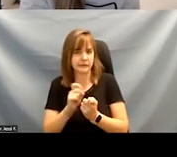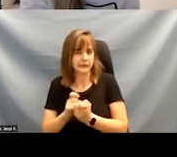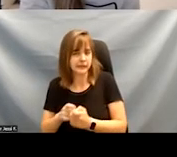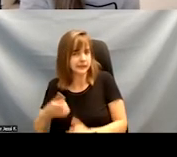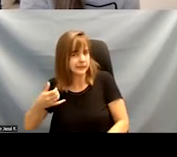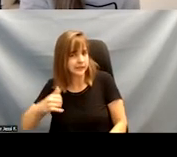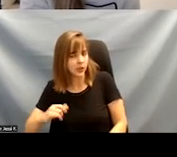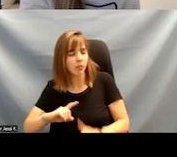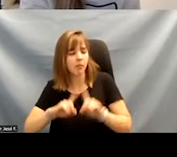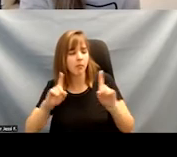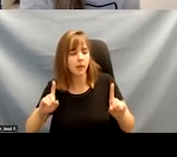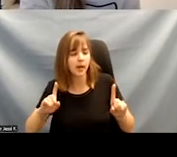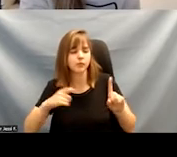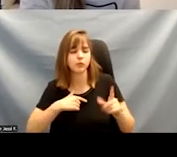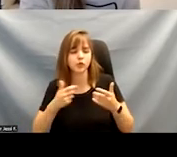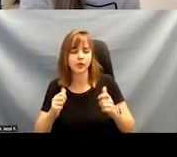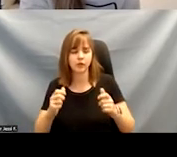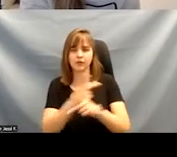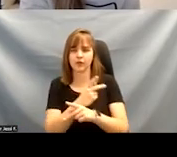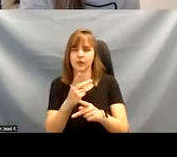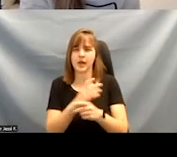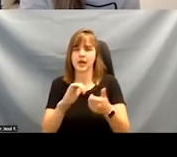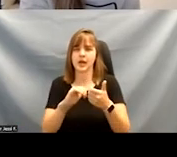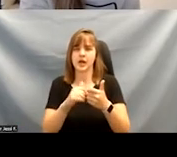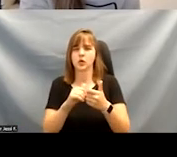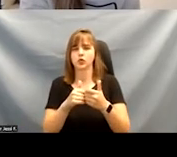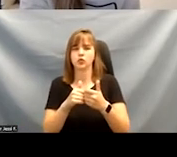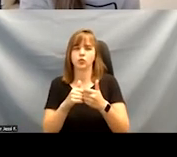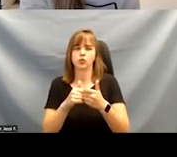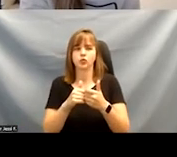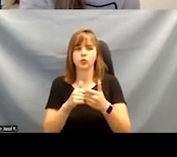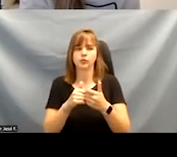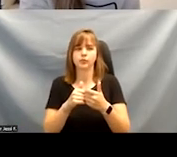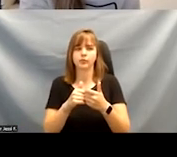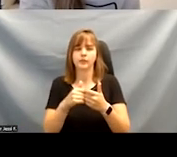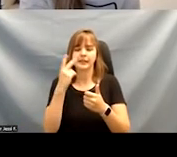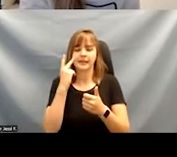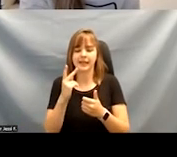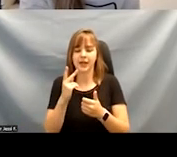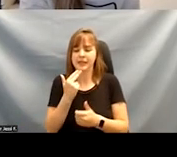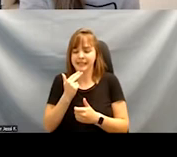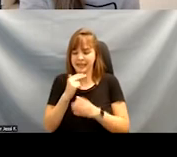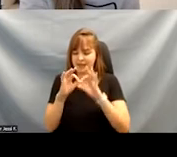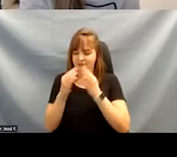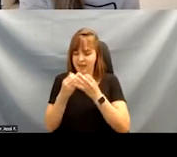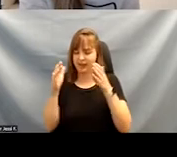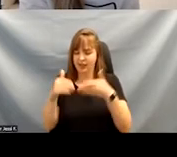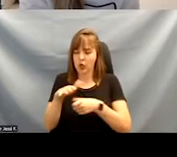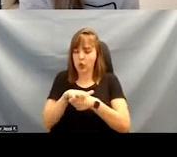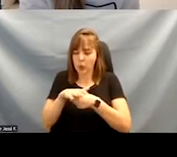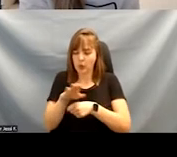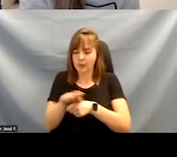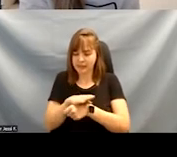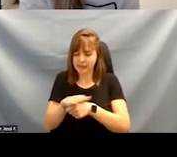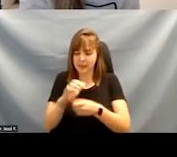But we want to try and see if we can figure out how to make that work in the context of our like very tiny family oriented business,